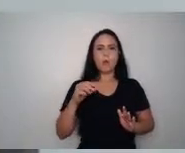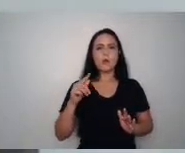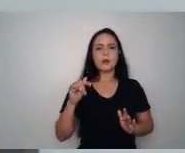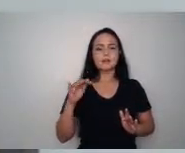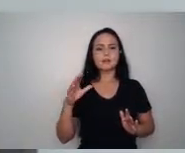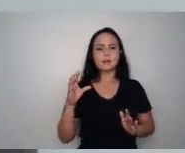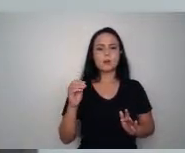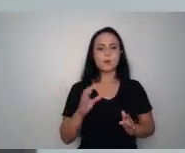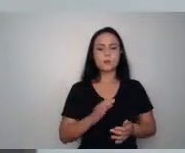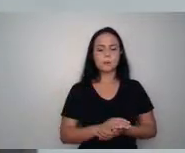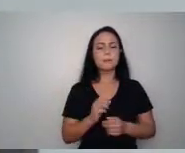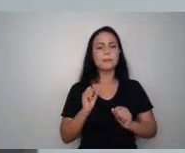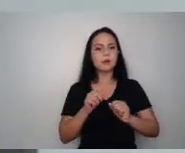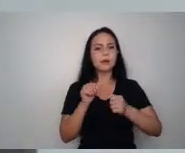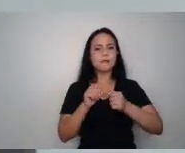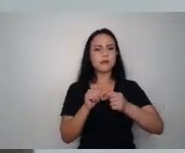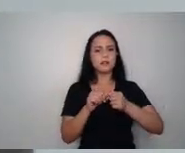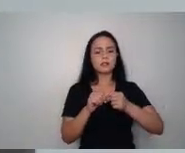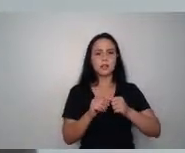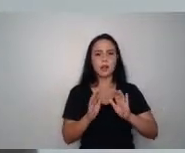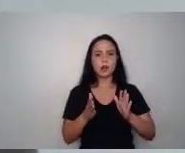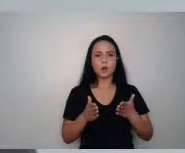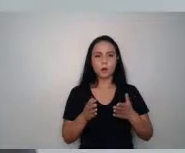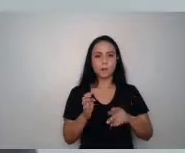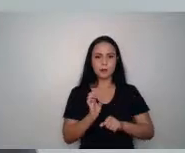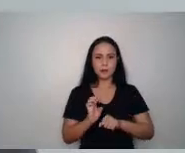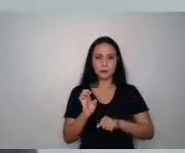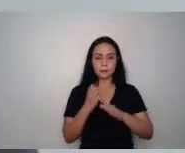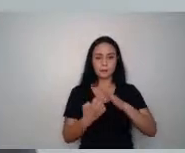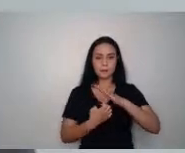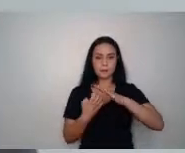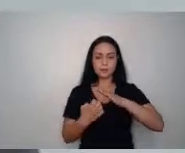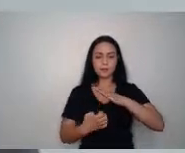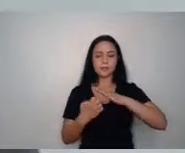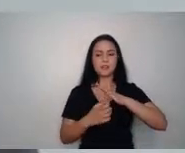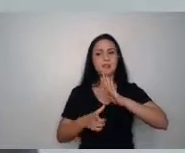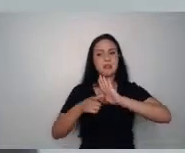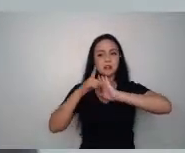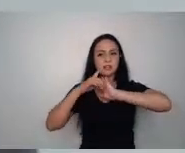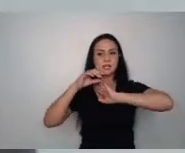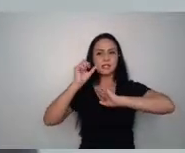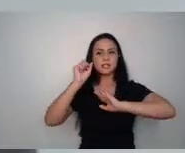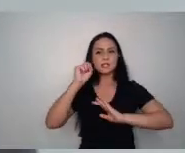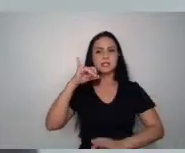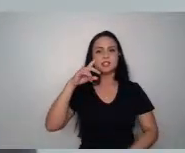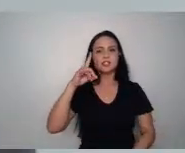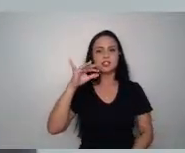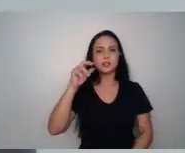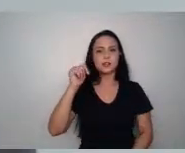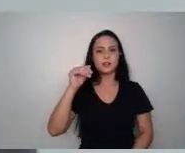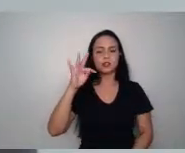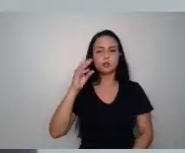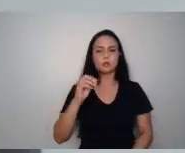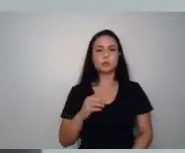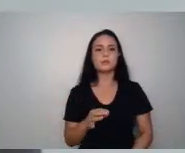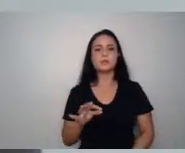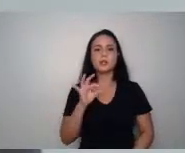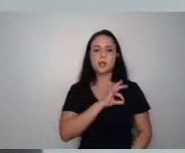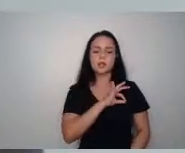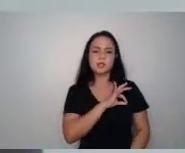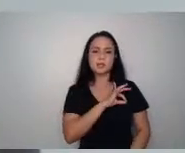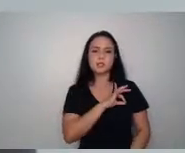and there was also a provision that the company can be homologated or confirm the